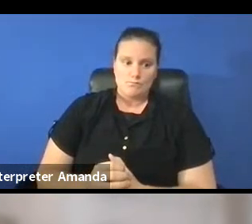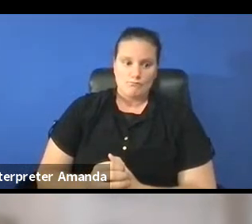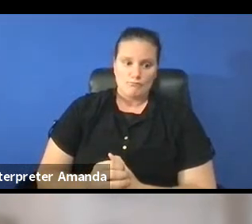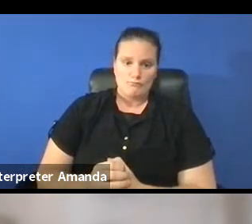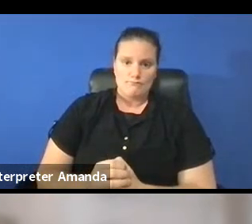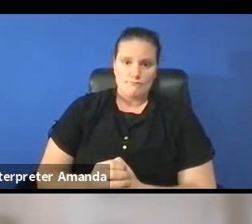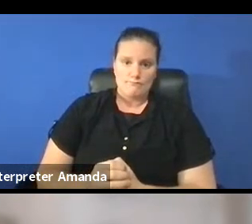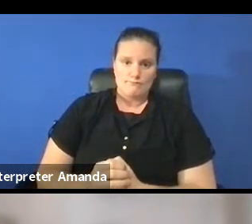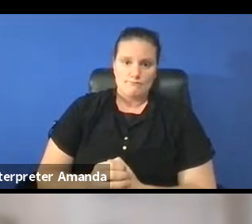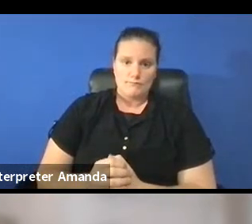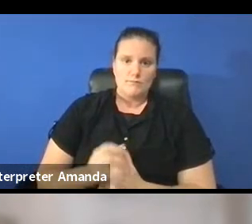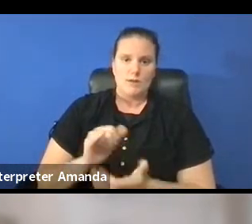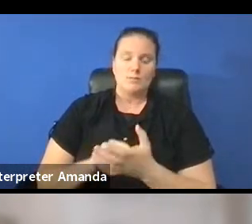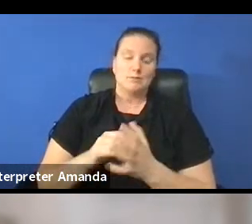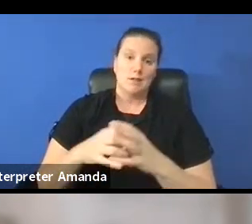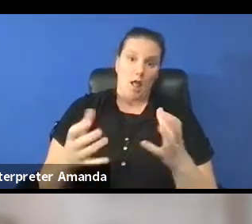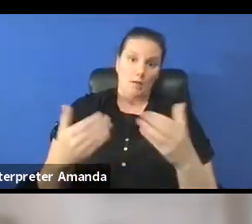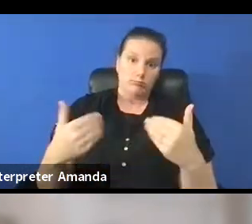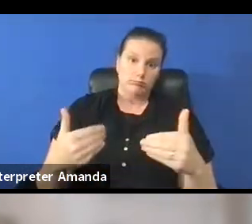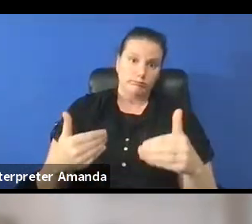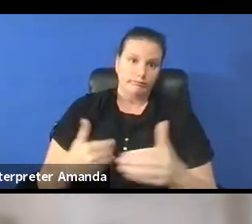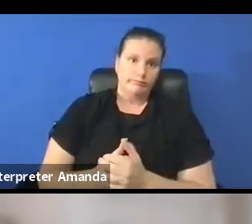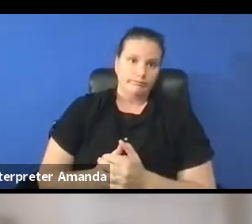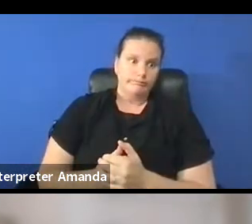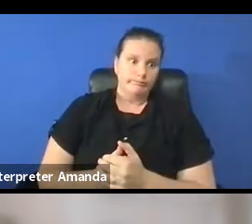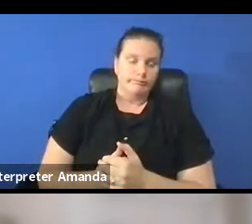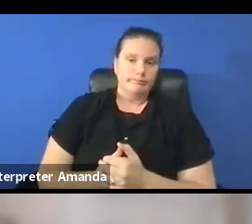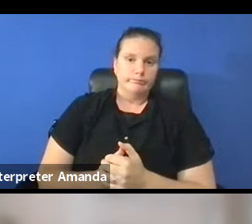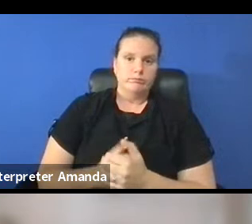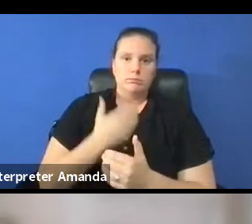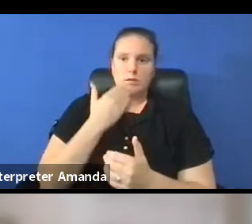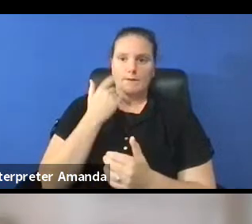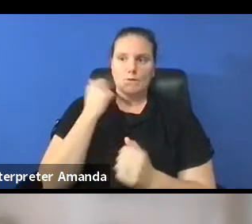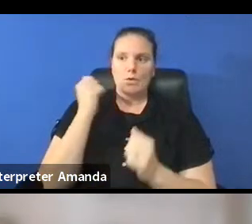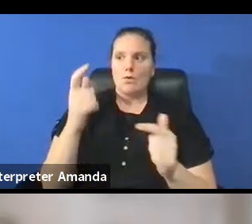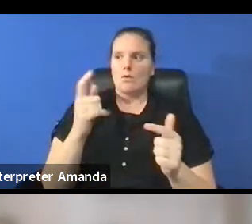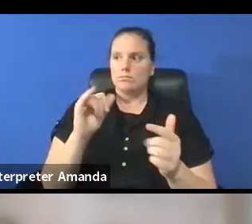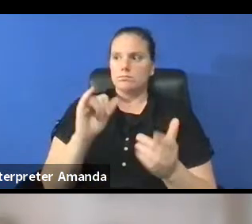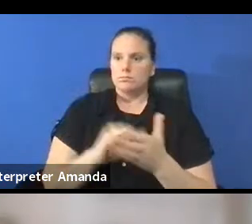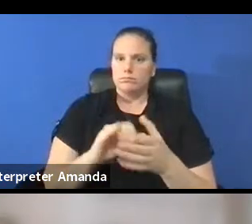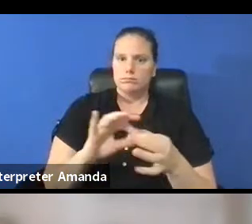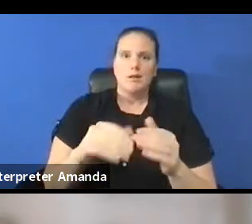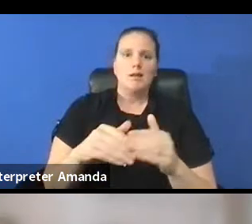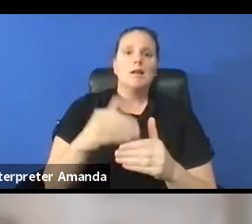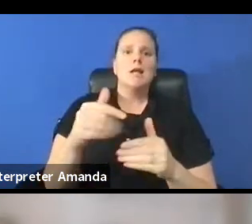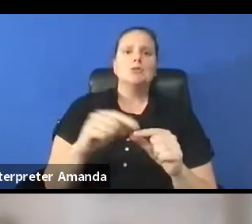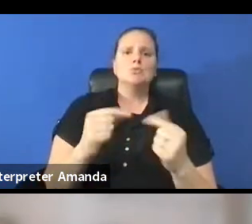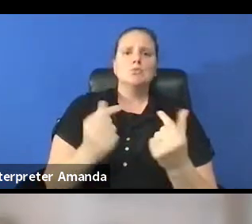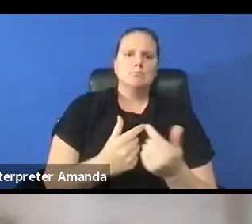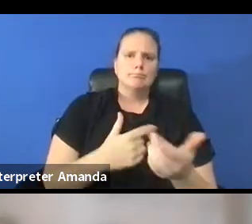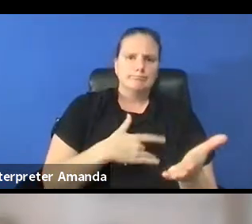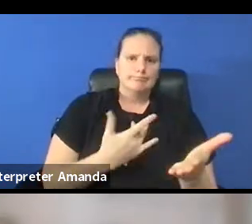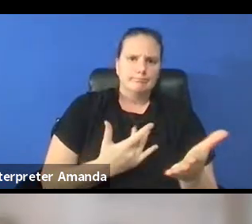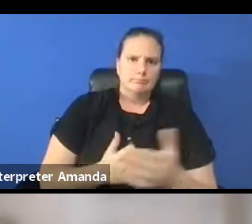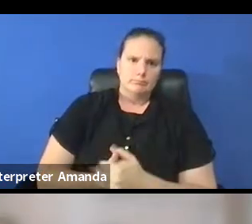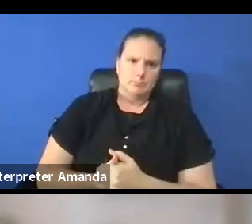Say anything else? That was a lot. So thank you for all that. How about the next group?